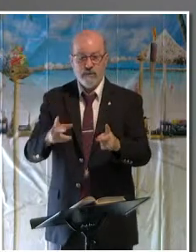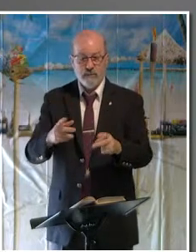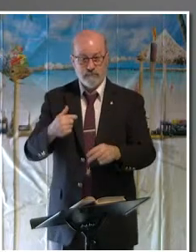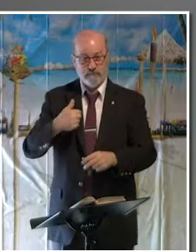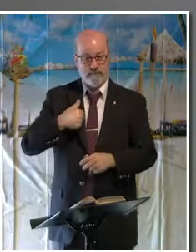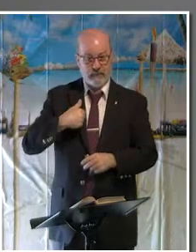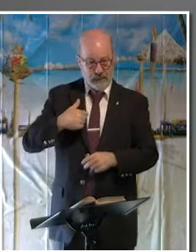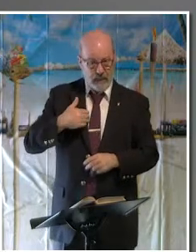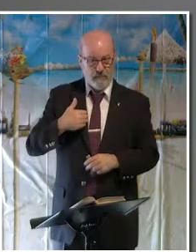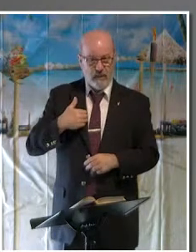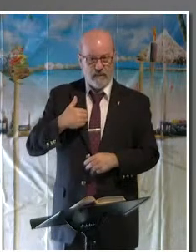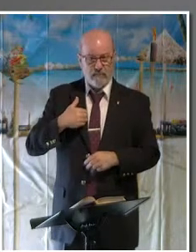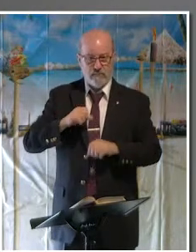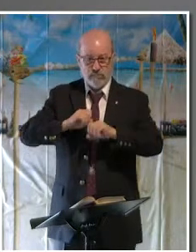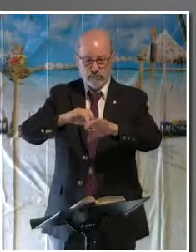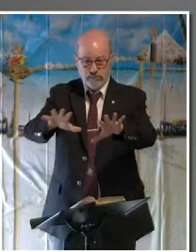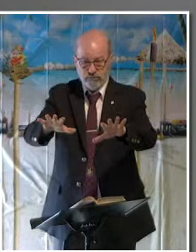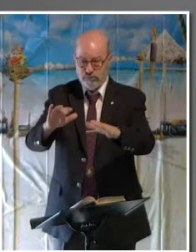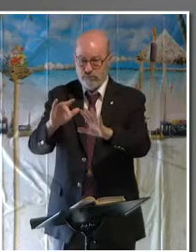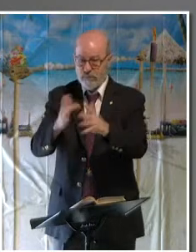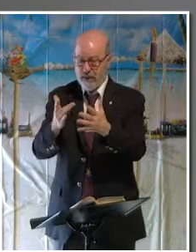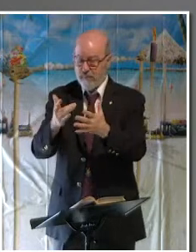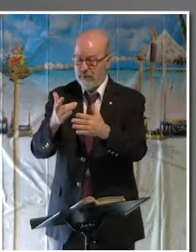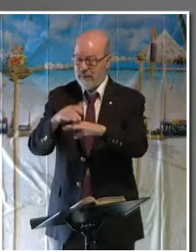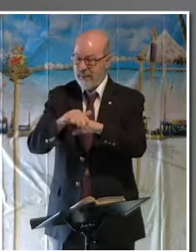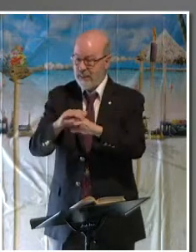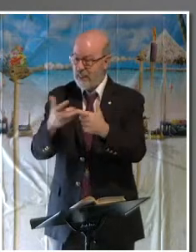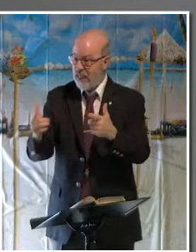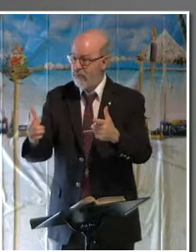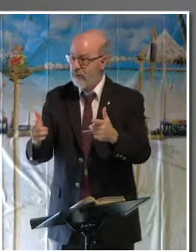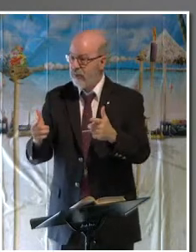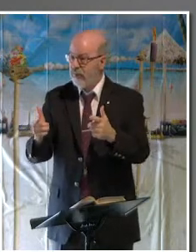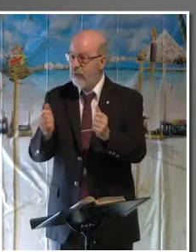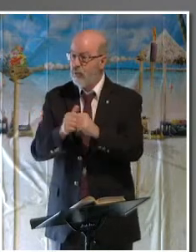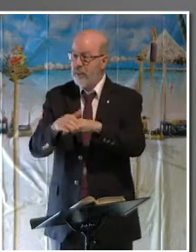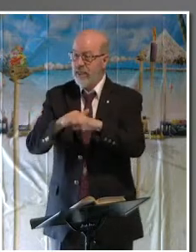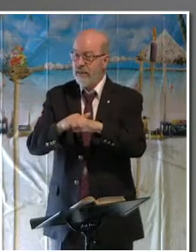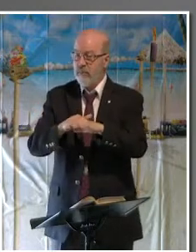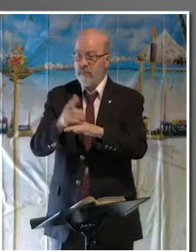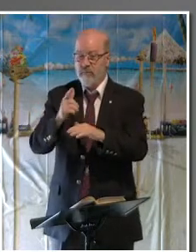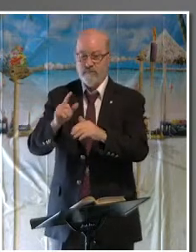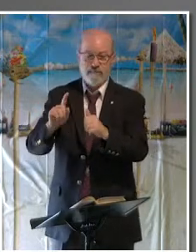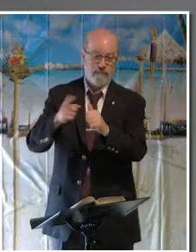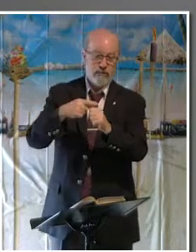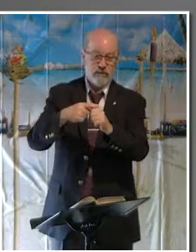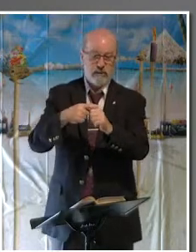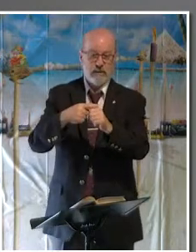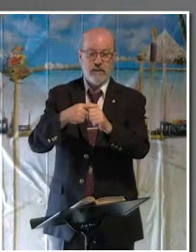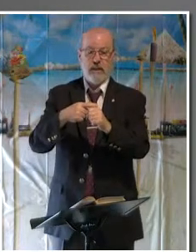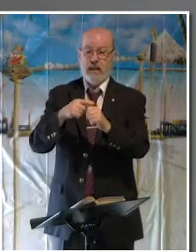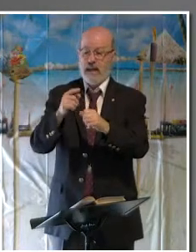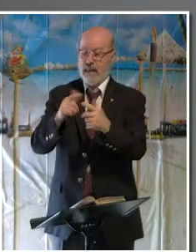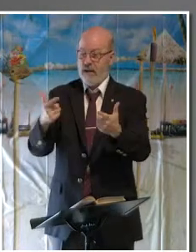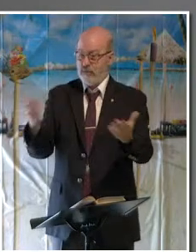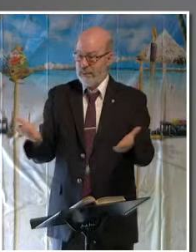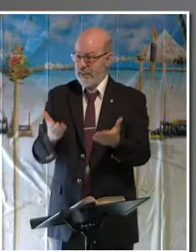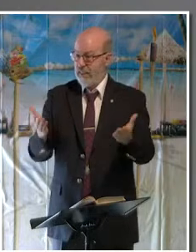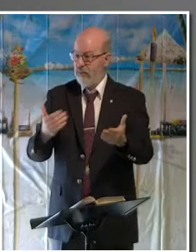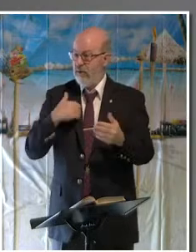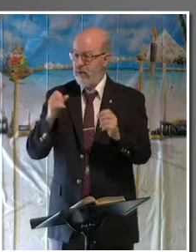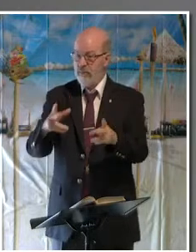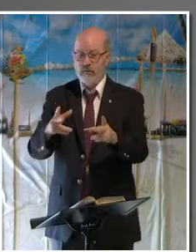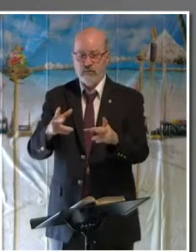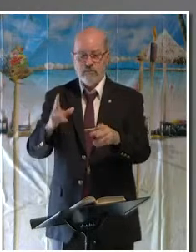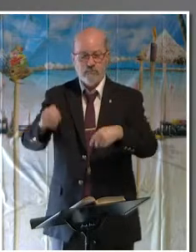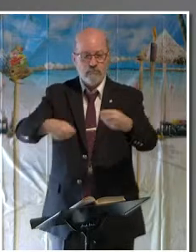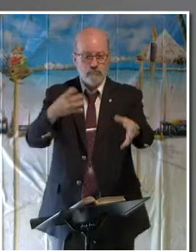I have is the propagation of the Bible in the English language. With English being one of the official languages of Uganda, we have the